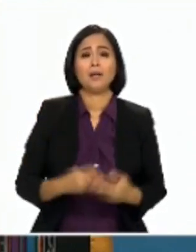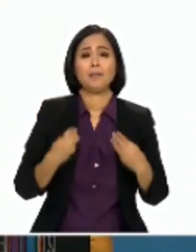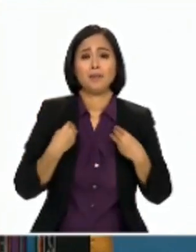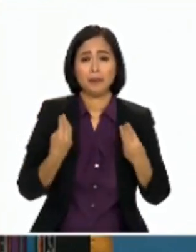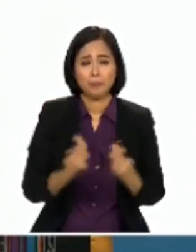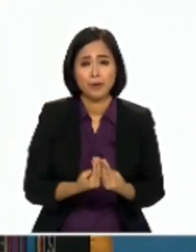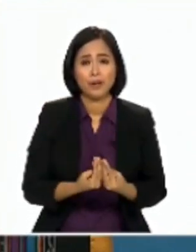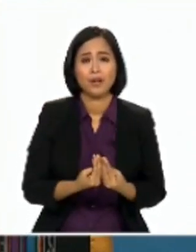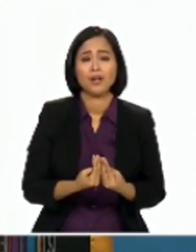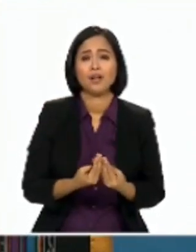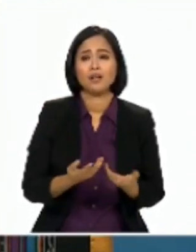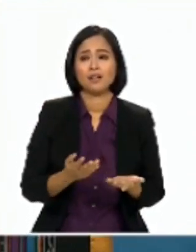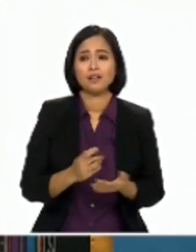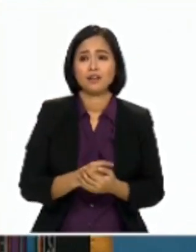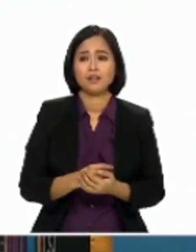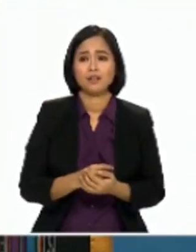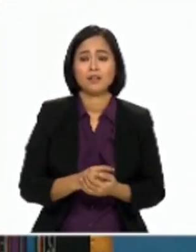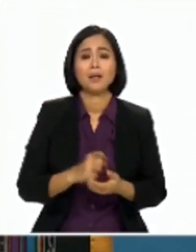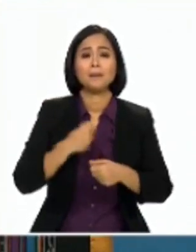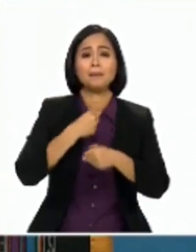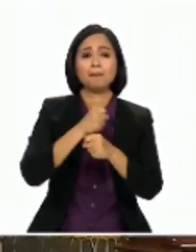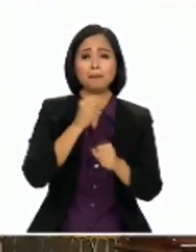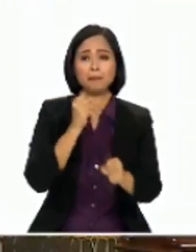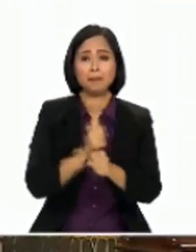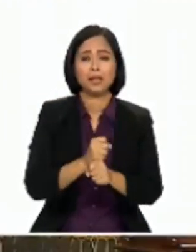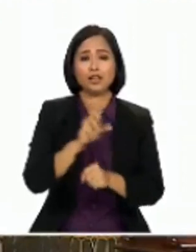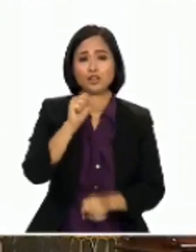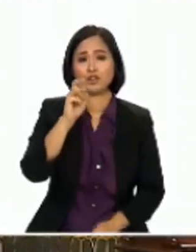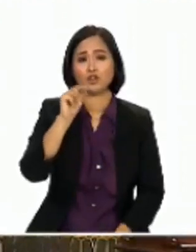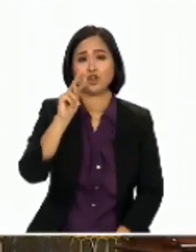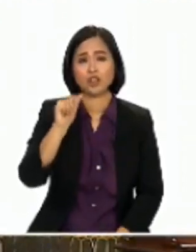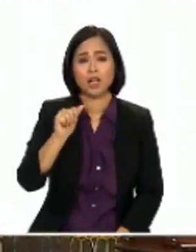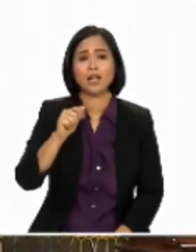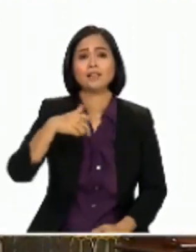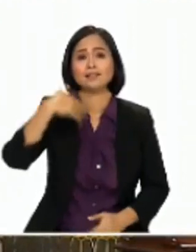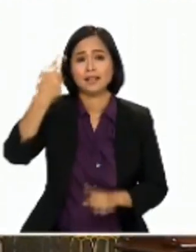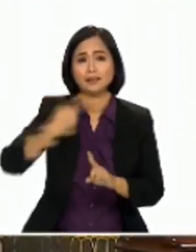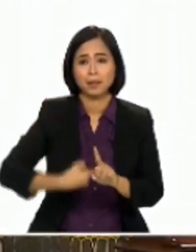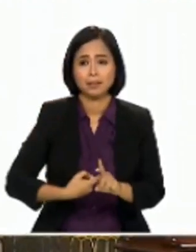now make the SONA next month.